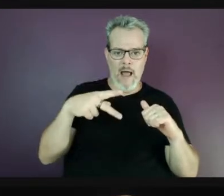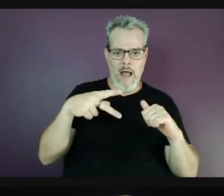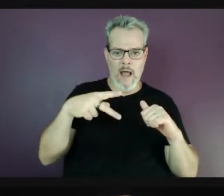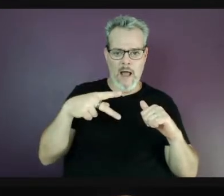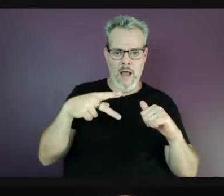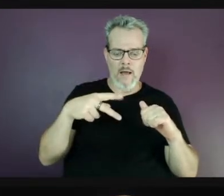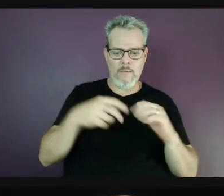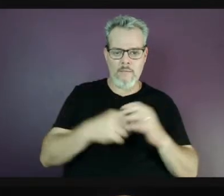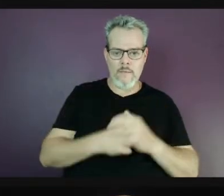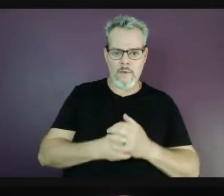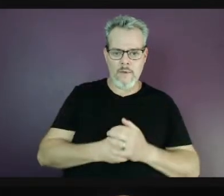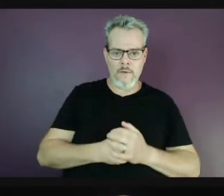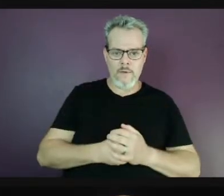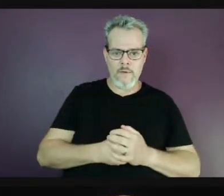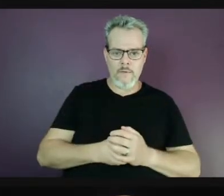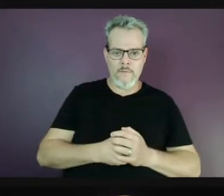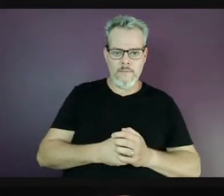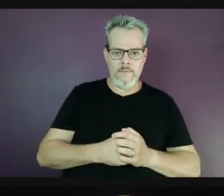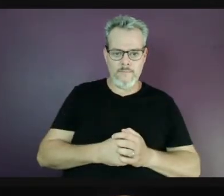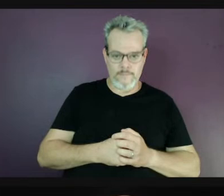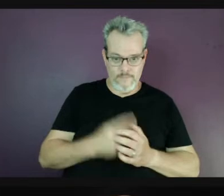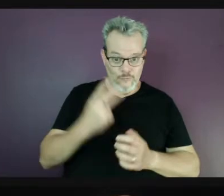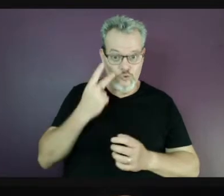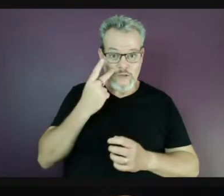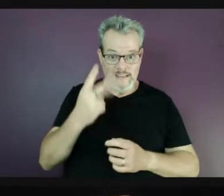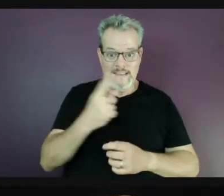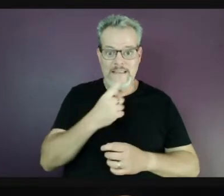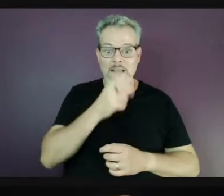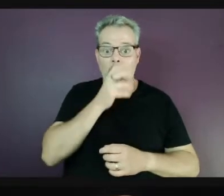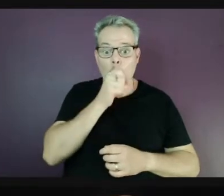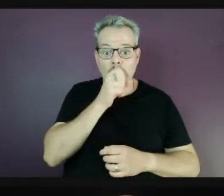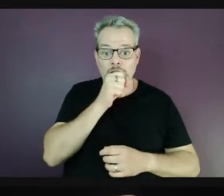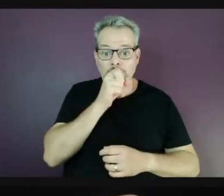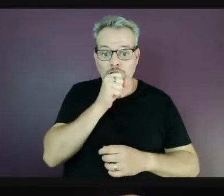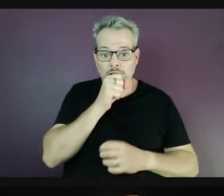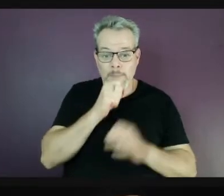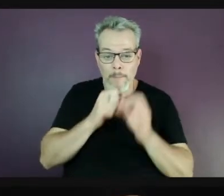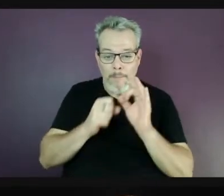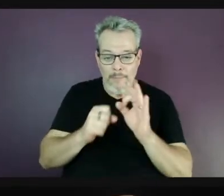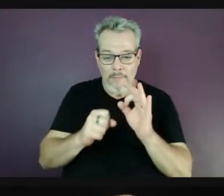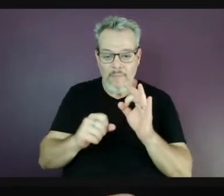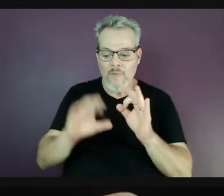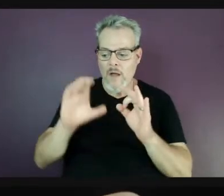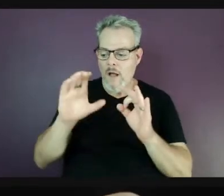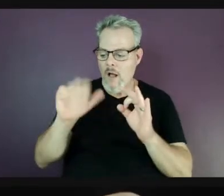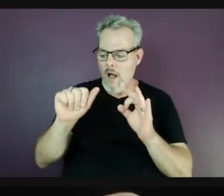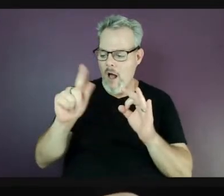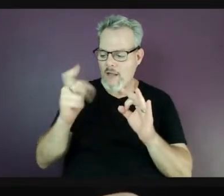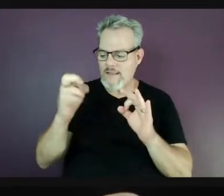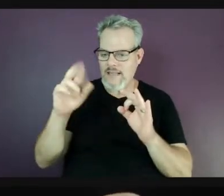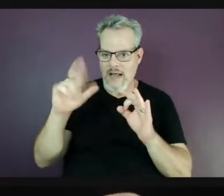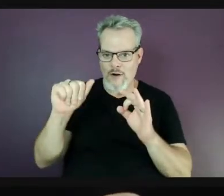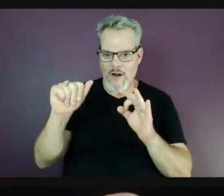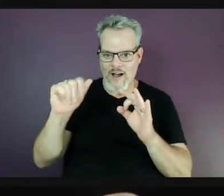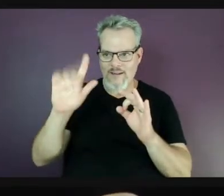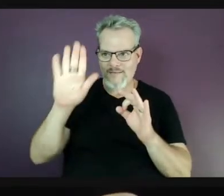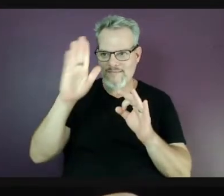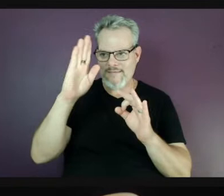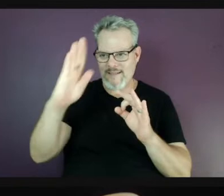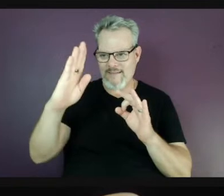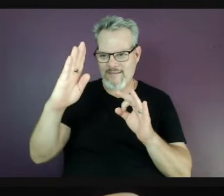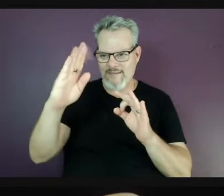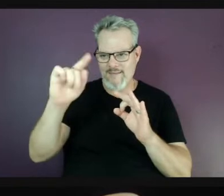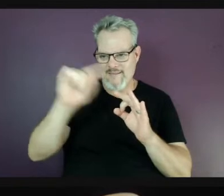blow it up more, there's my orange dot right there, and there's Caldera. There's the edge of the caldera right there. So right against the edge of the